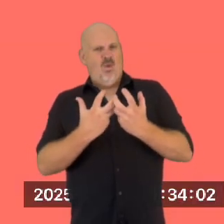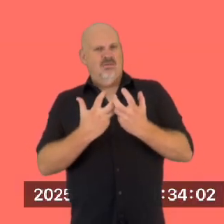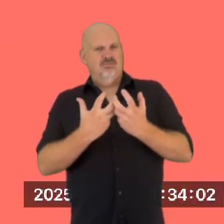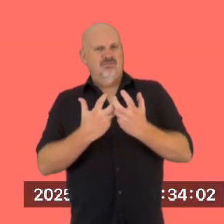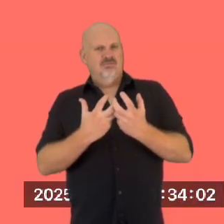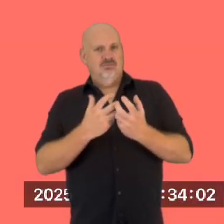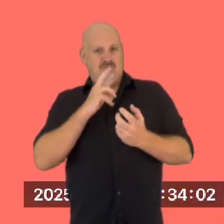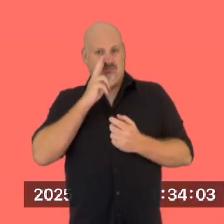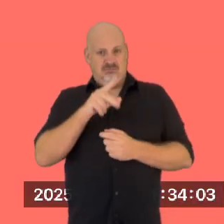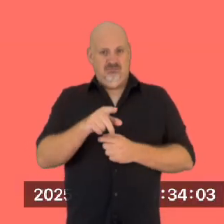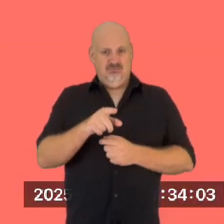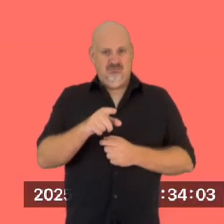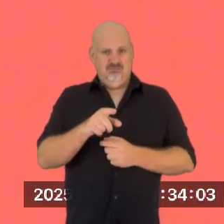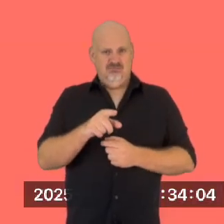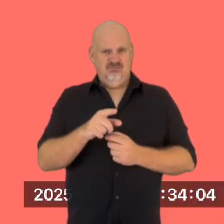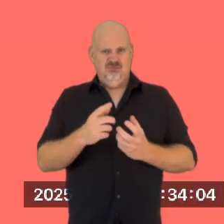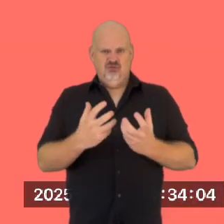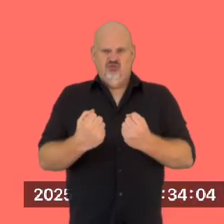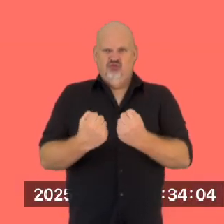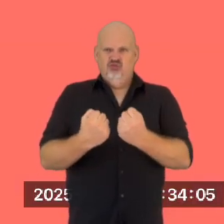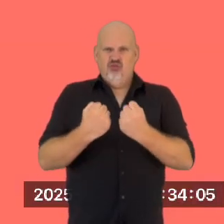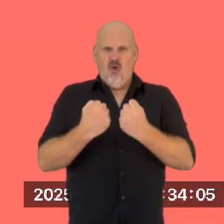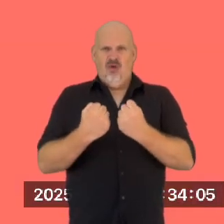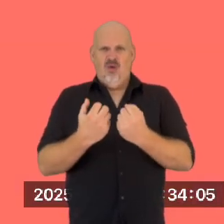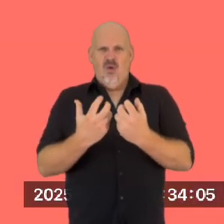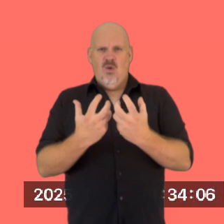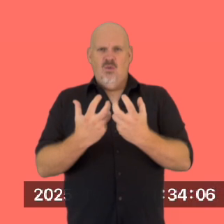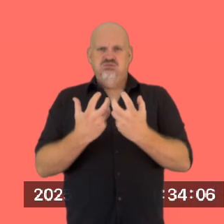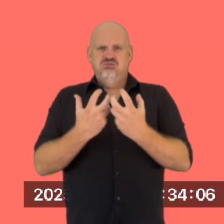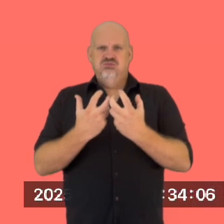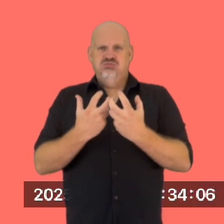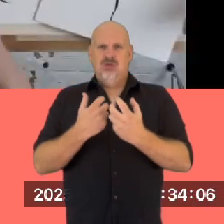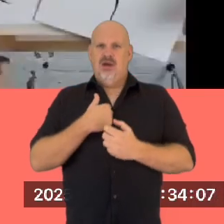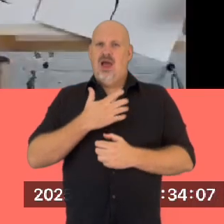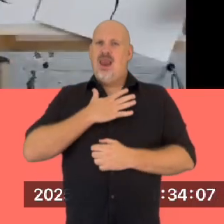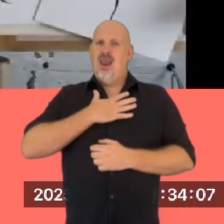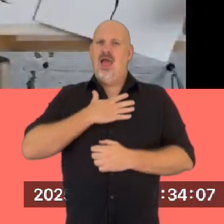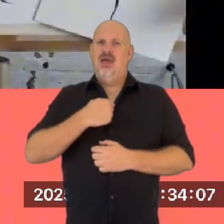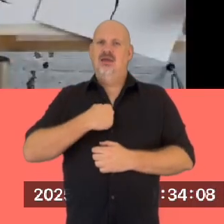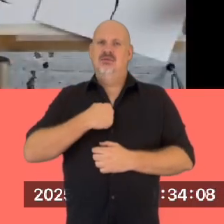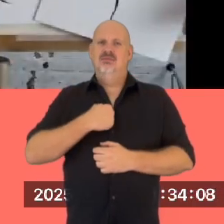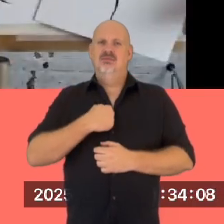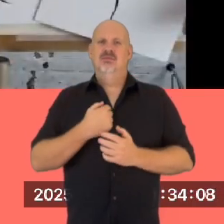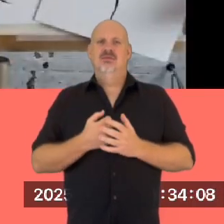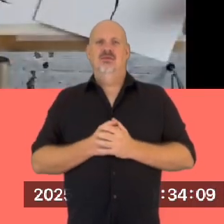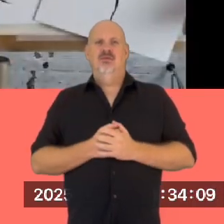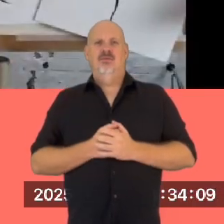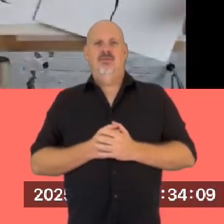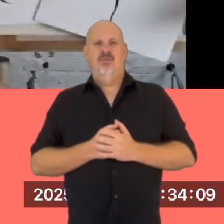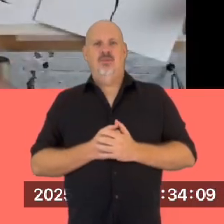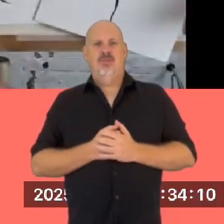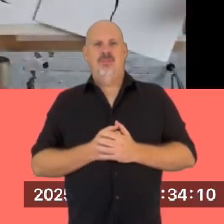kind of quite bold lines. So hence this one is looking quite strong and graphic, but I like things like